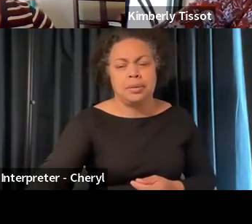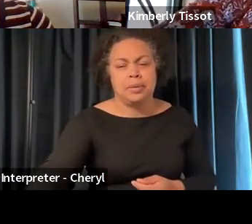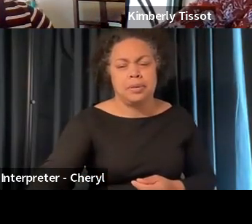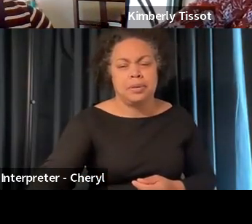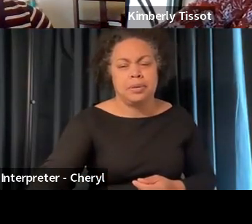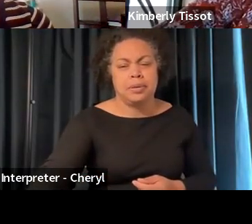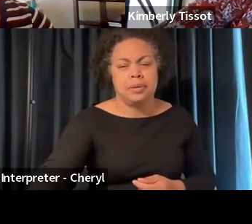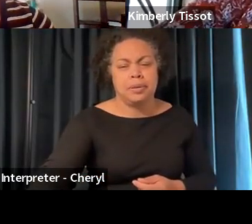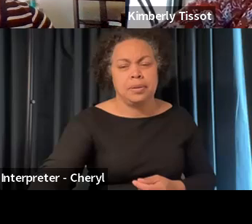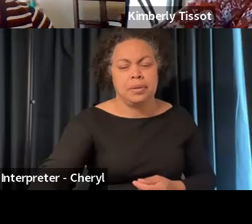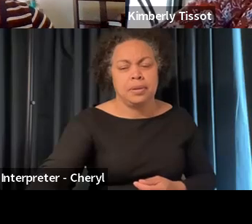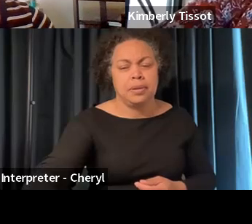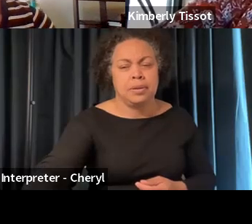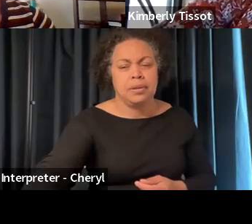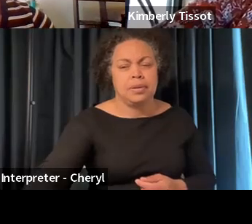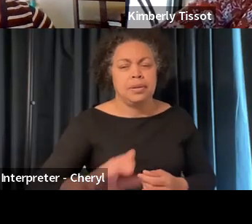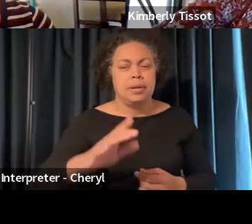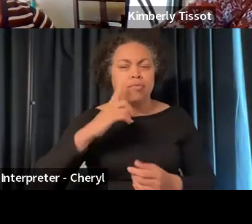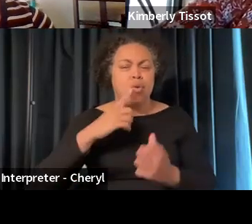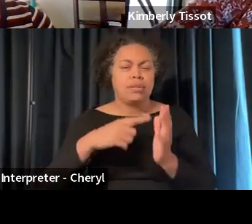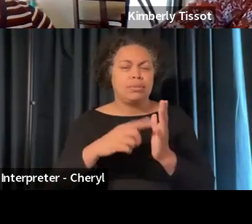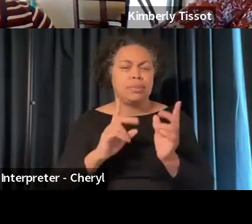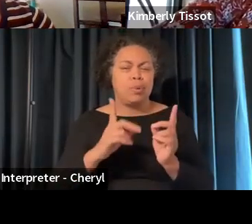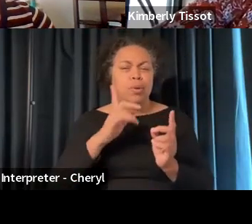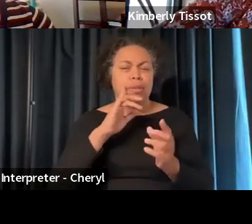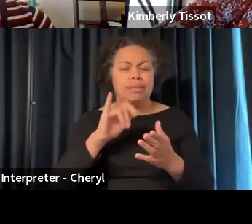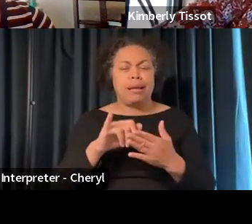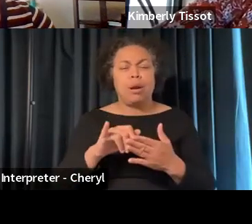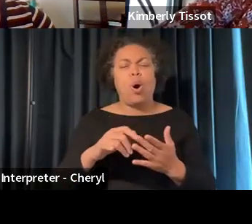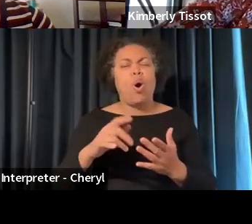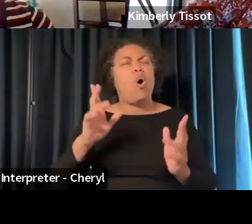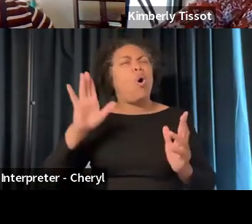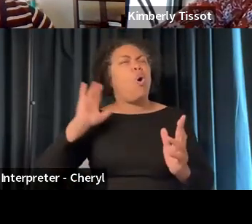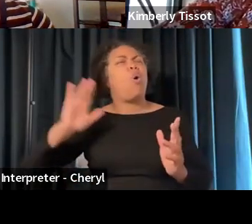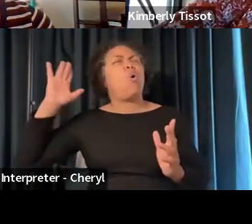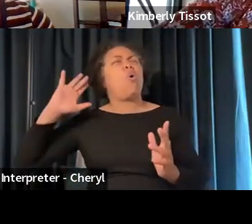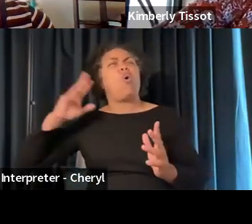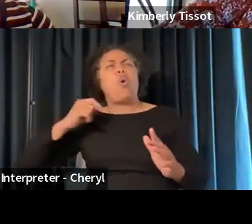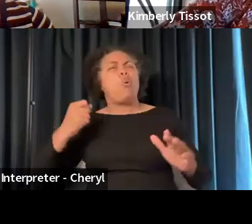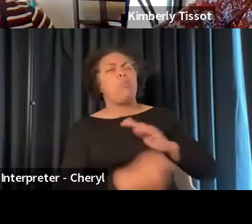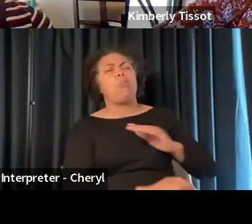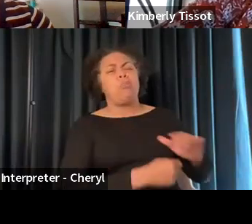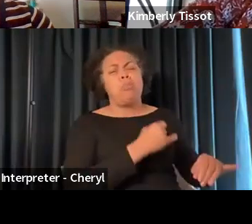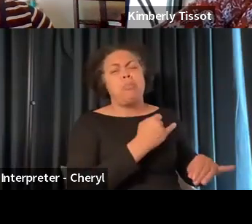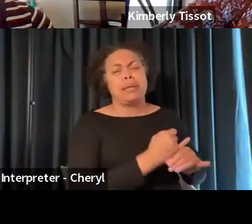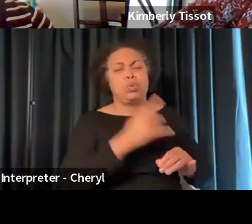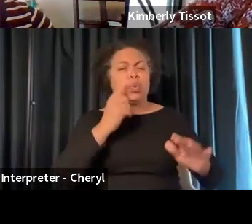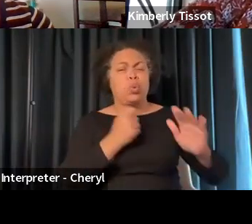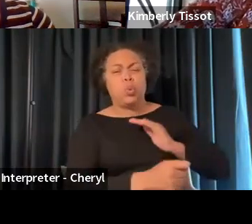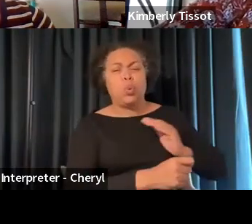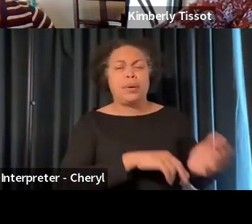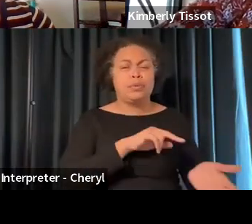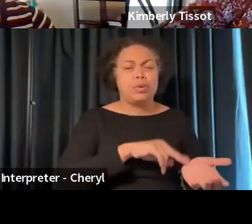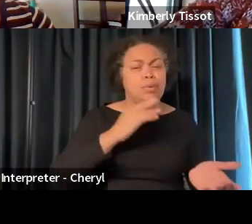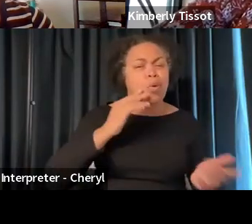the institutionalization happened so many years ago, but that's not true. There are a lot of people with psychiatric disabilities